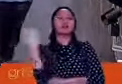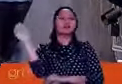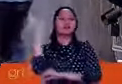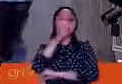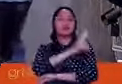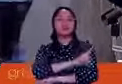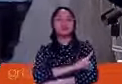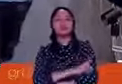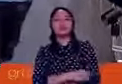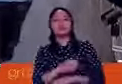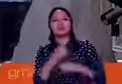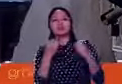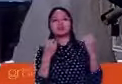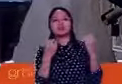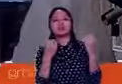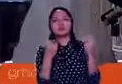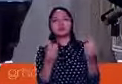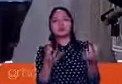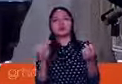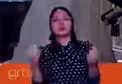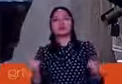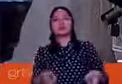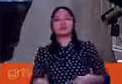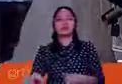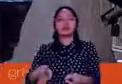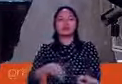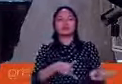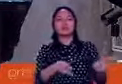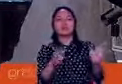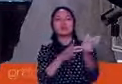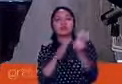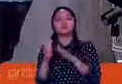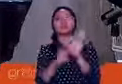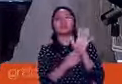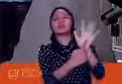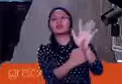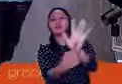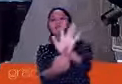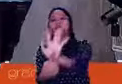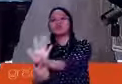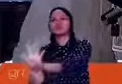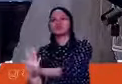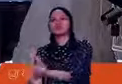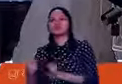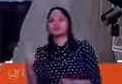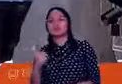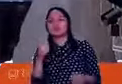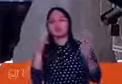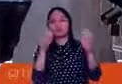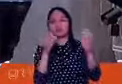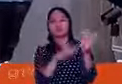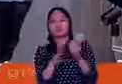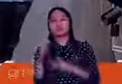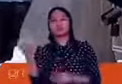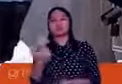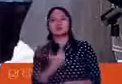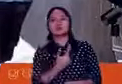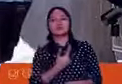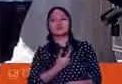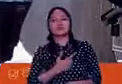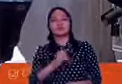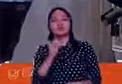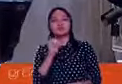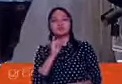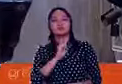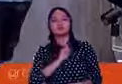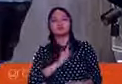And day by day in many ways He shows Himself to me.